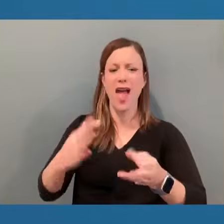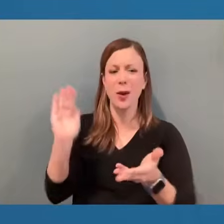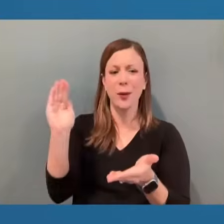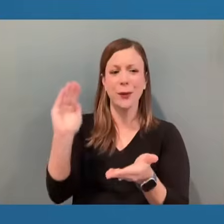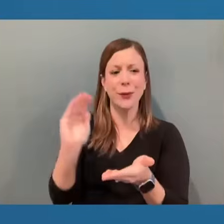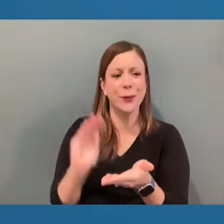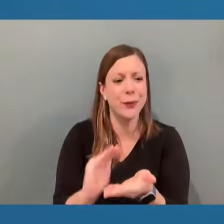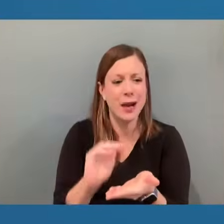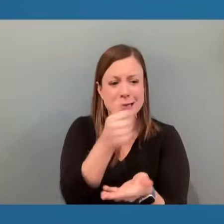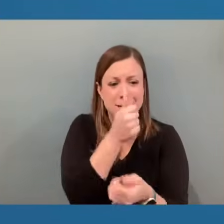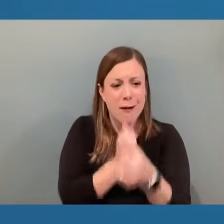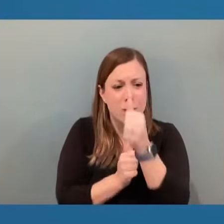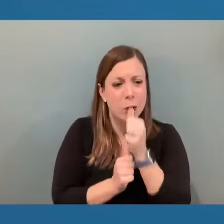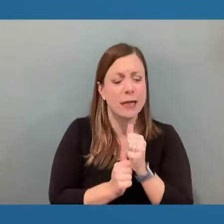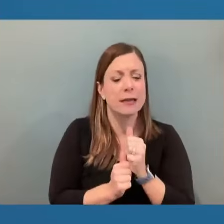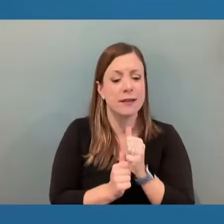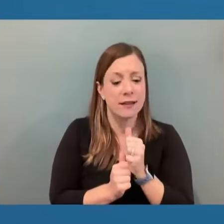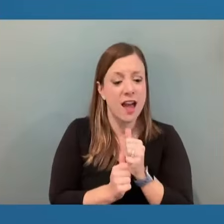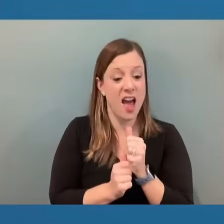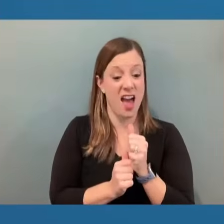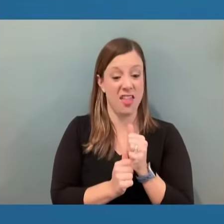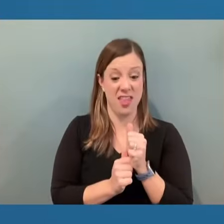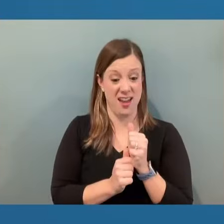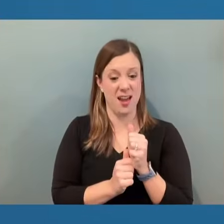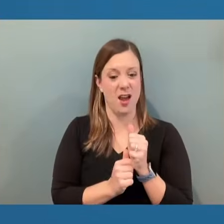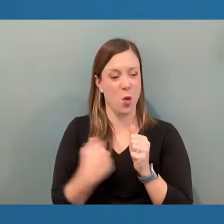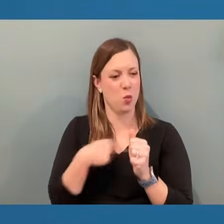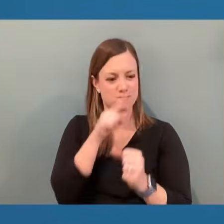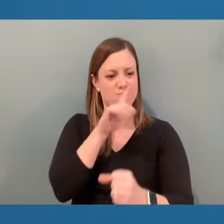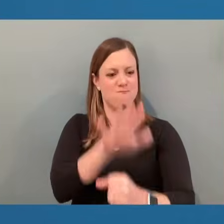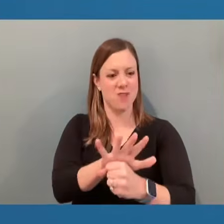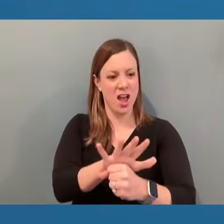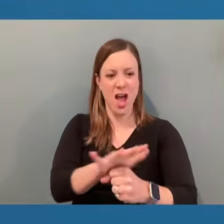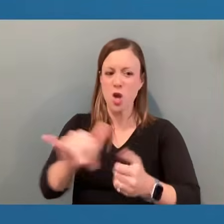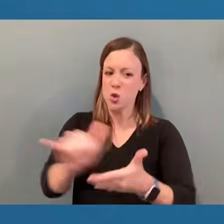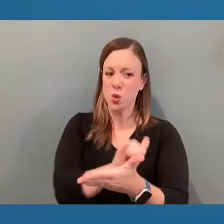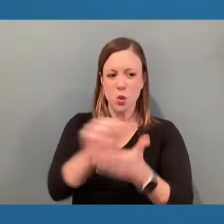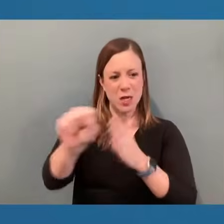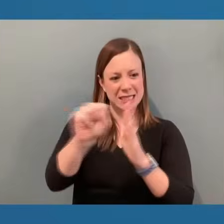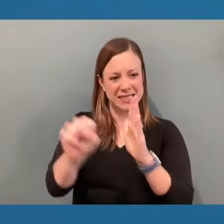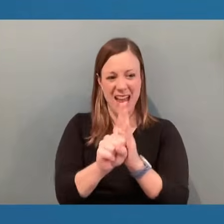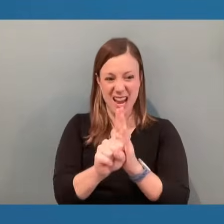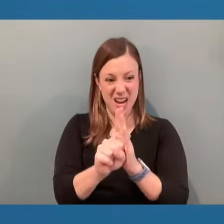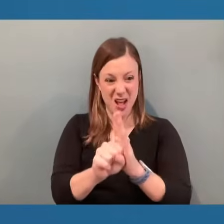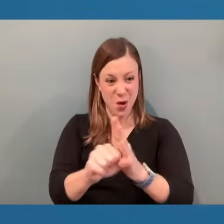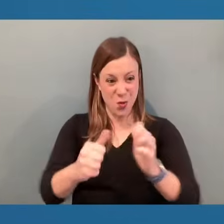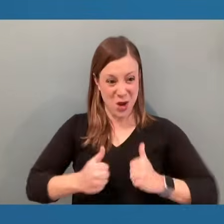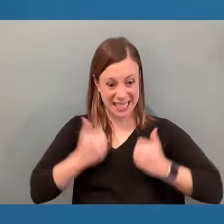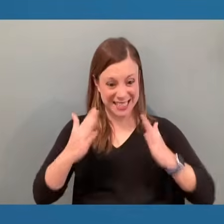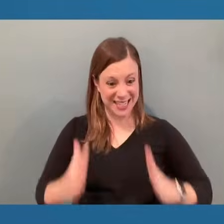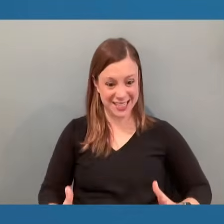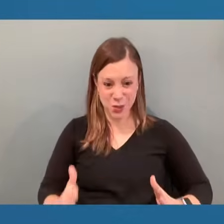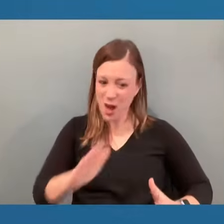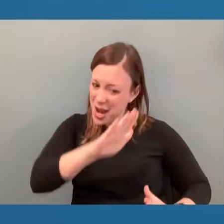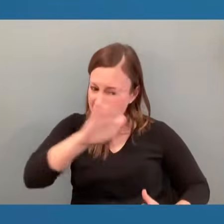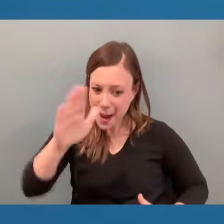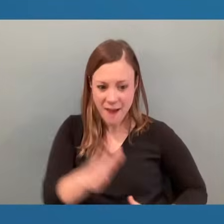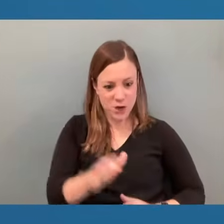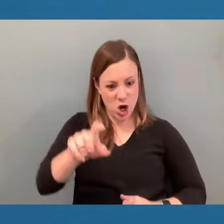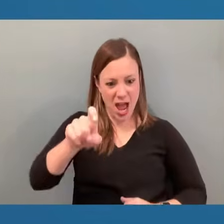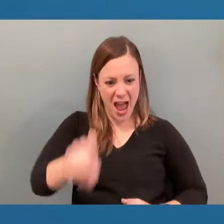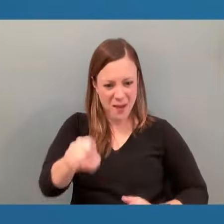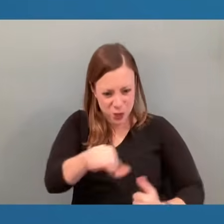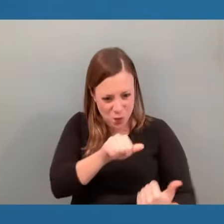ever again have to face the end of life without dignity, autonomy, support,